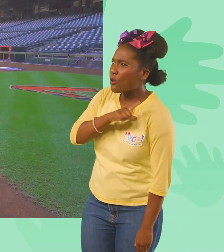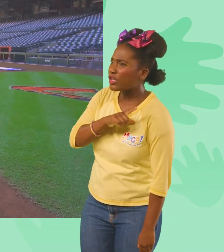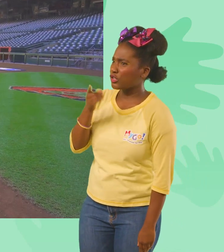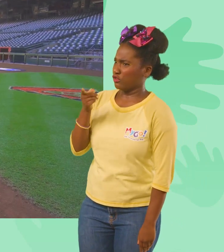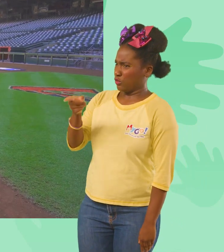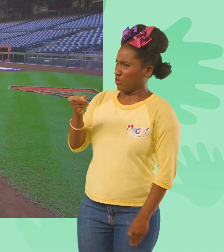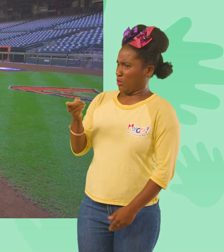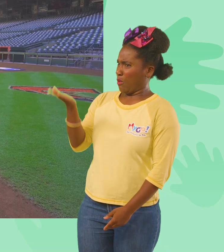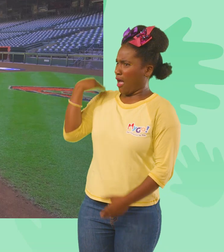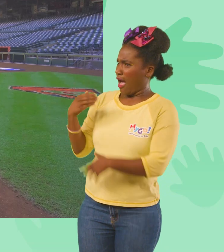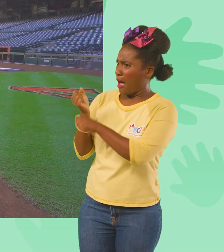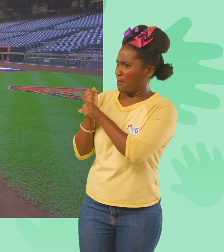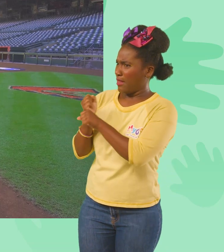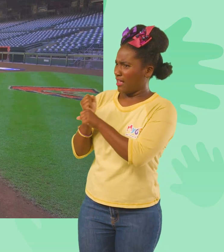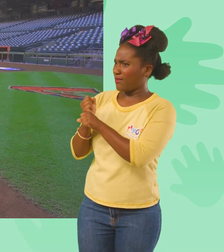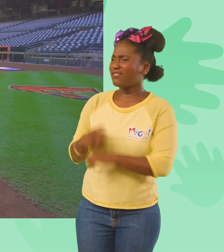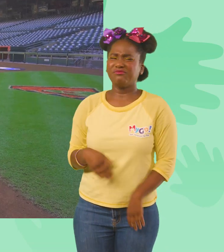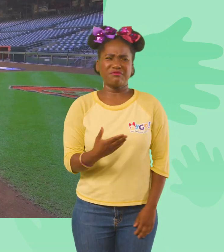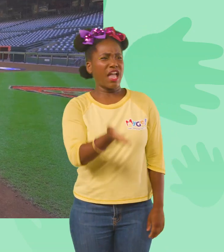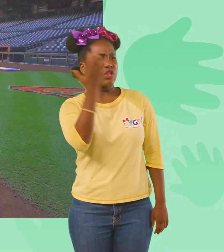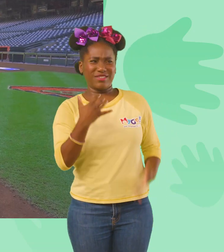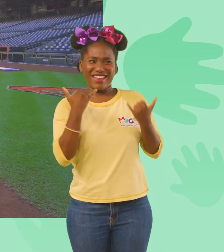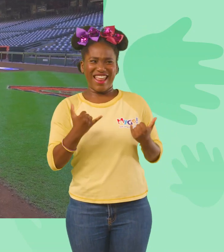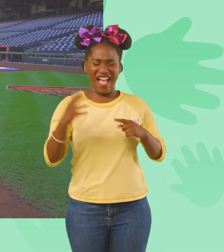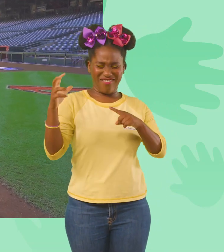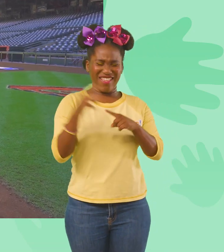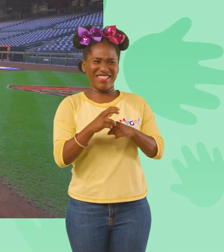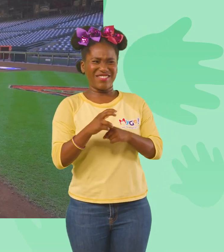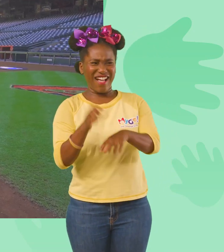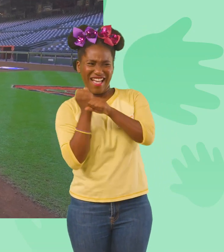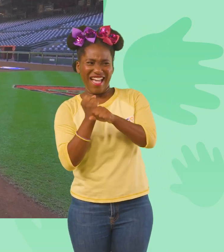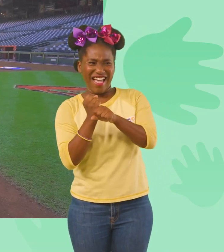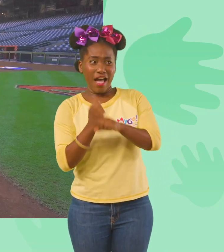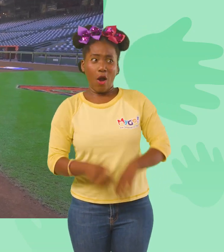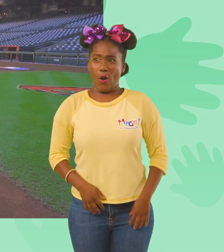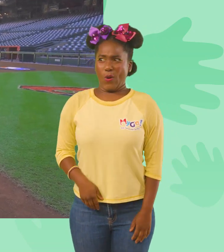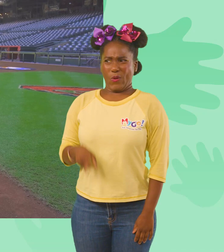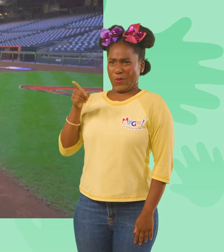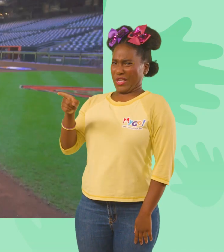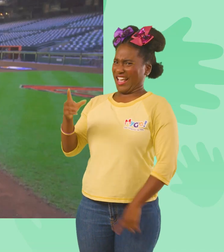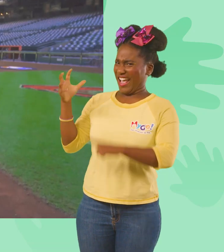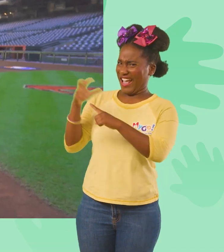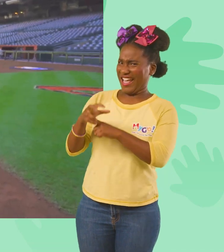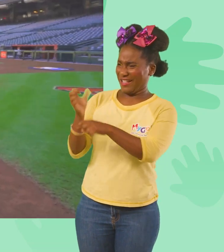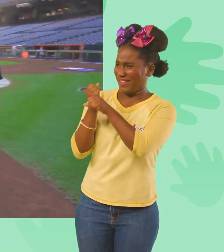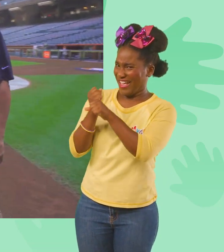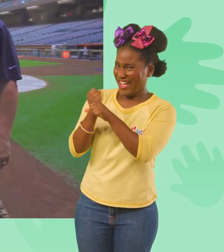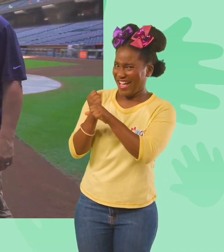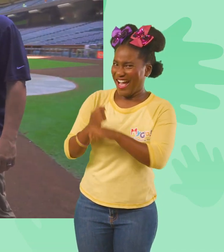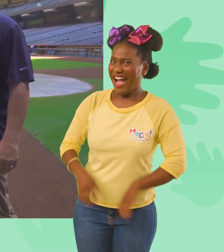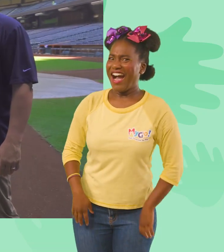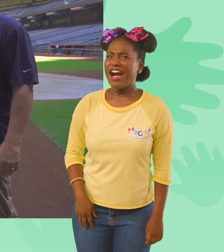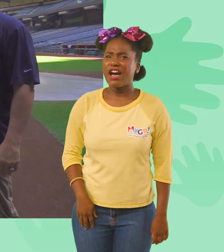you play baseball? I used to play baseball, now I win baseball. Whoa! You win baseball?